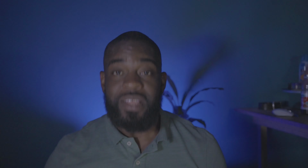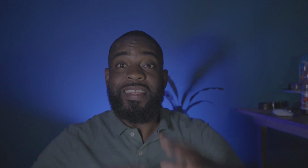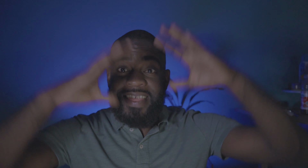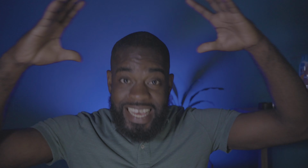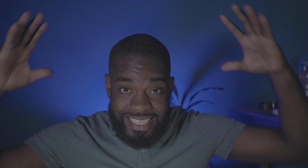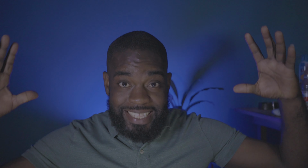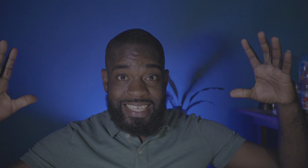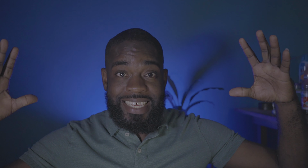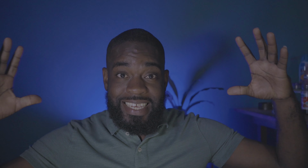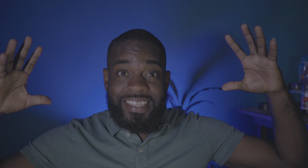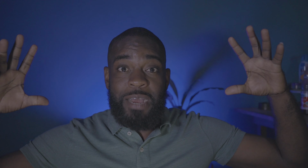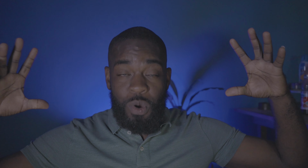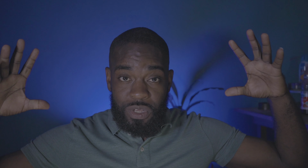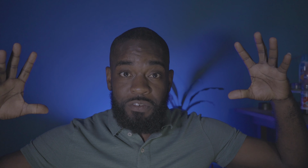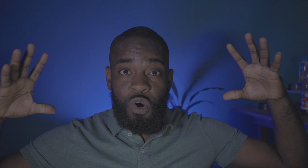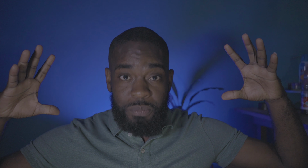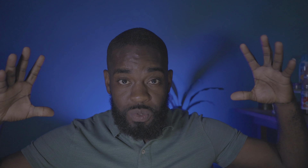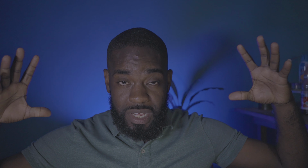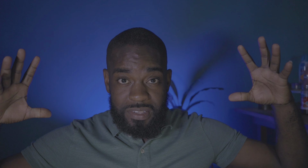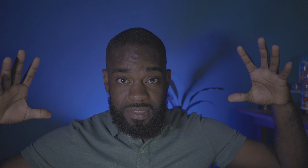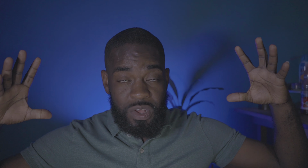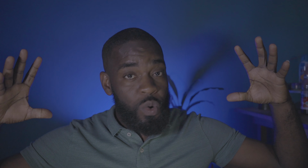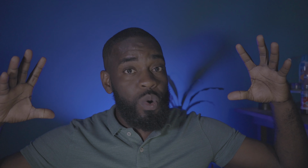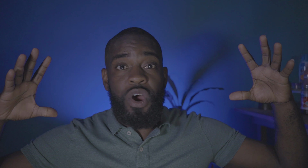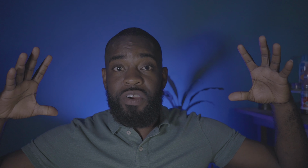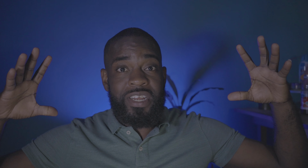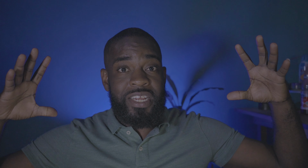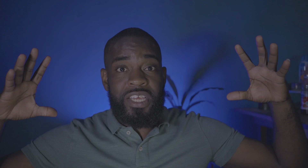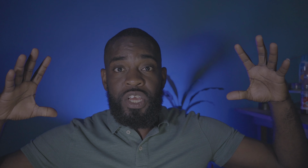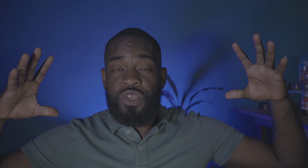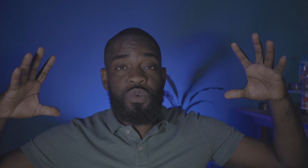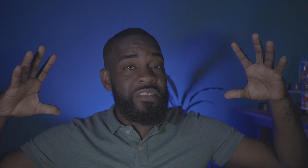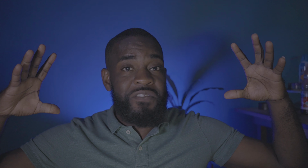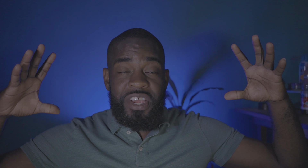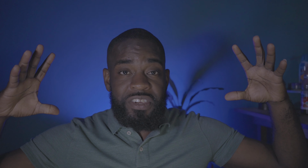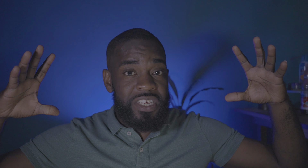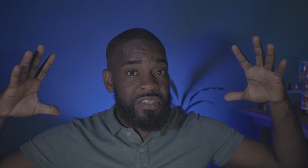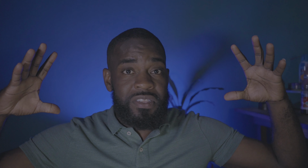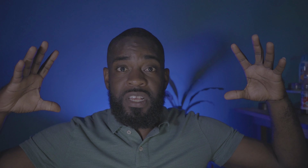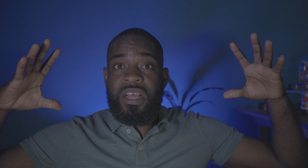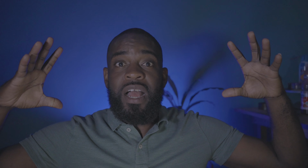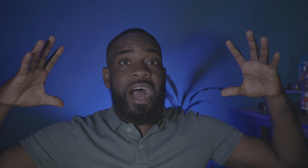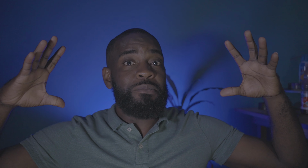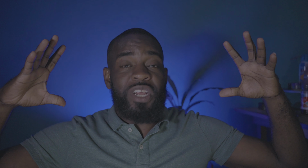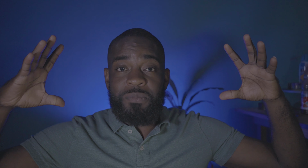say. This is the amount of commuters who currently use the